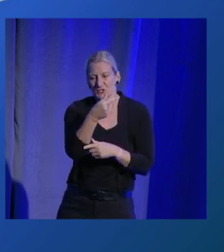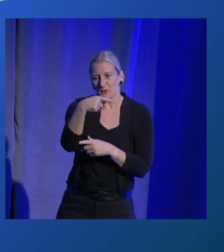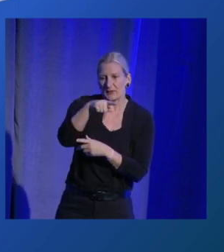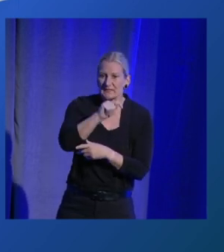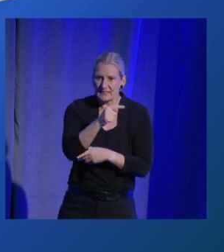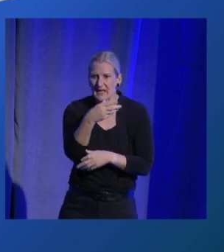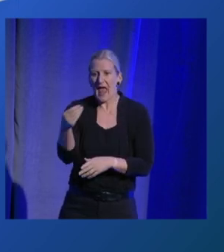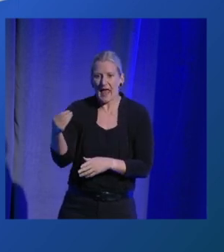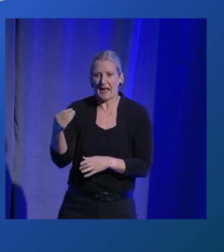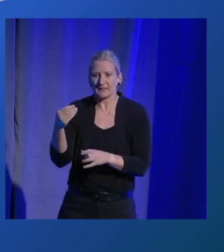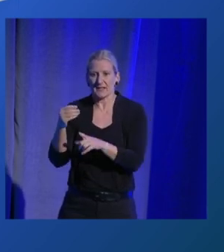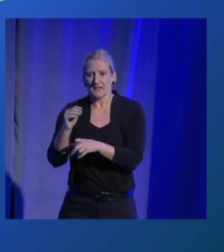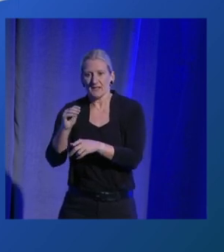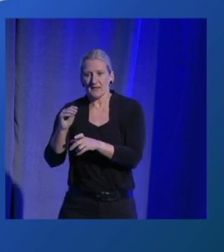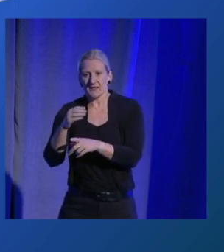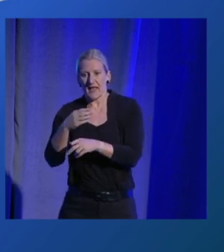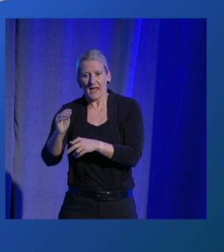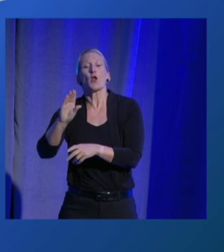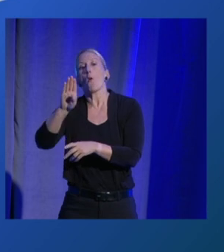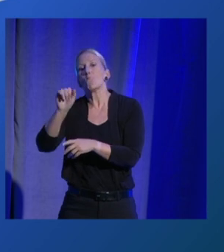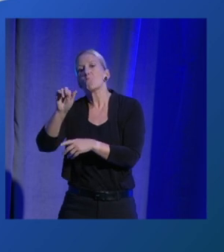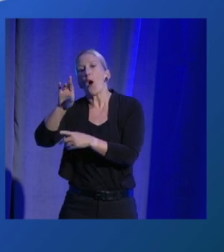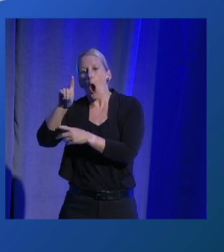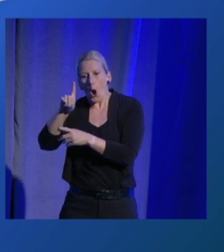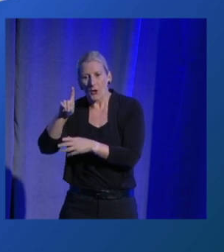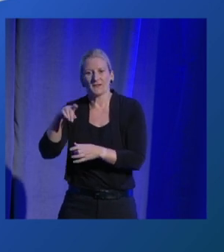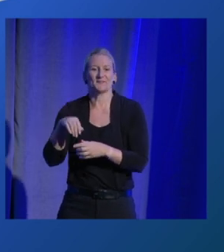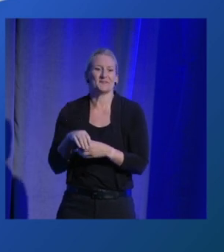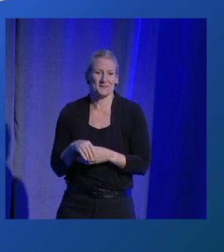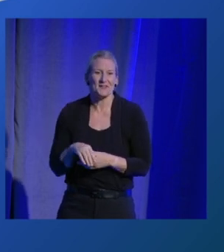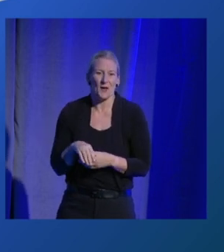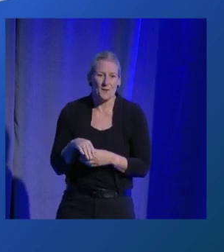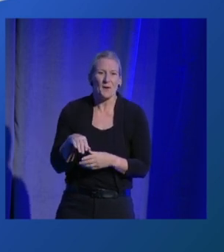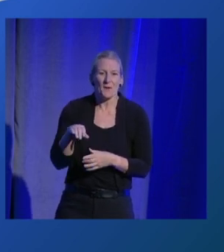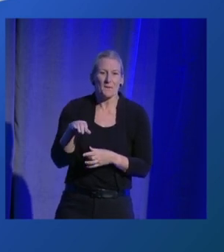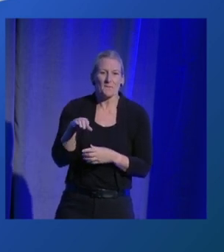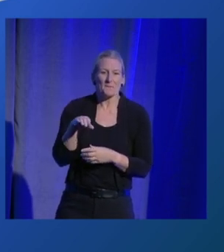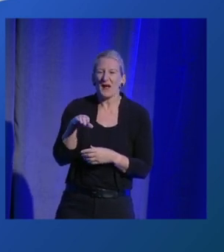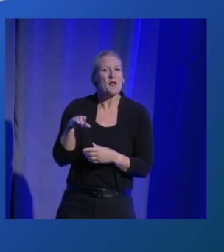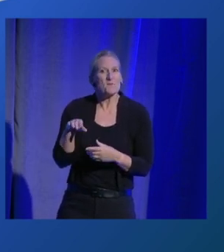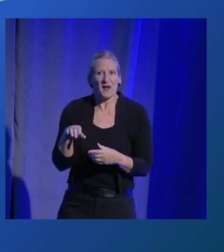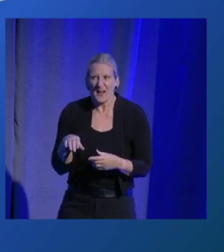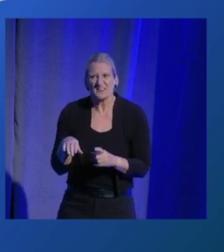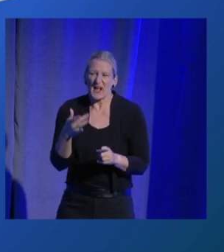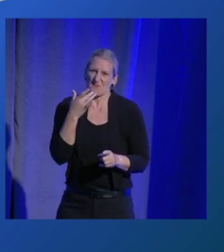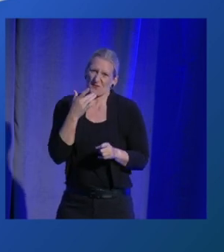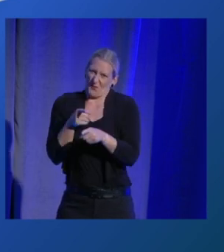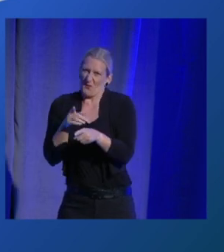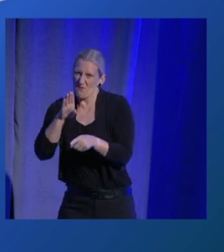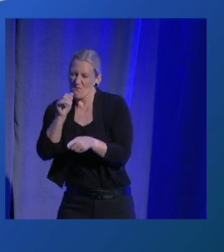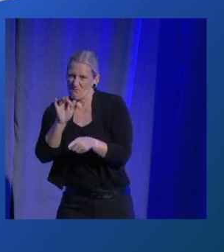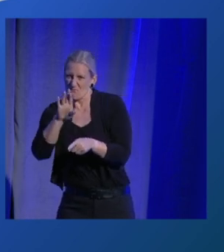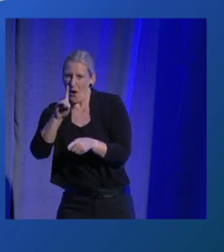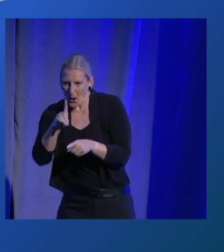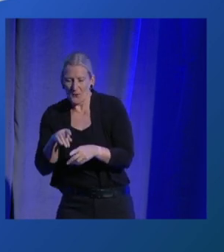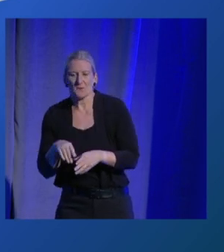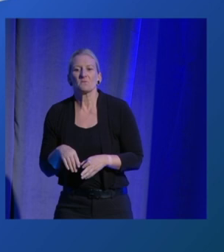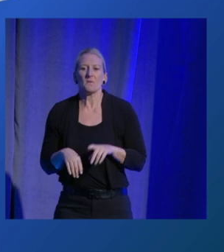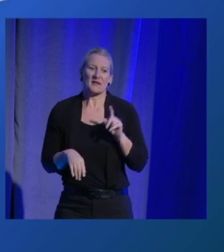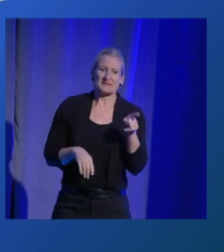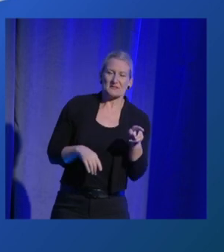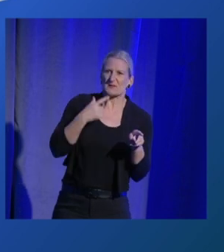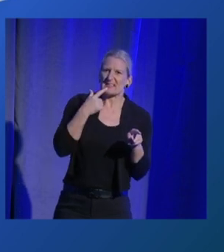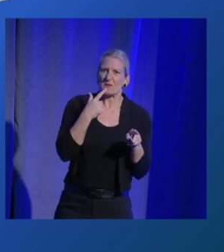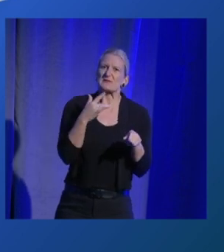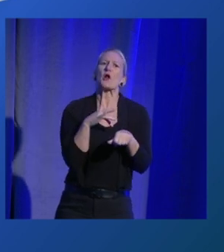wrong um and I prefer Bard but Bard I I couldn't believe at the very end said lar Market is still in its early stages